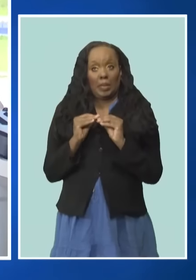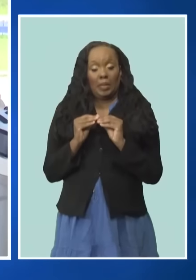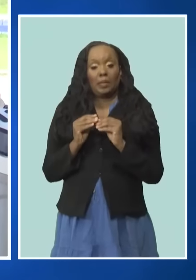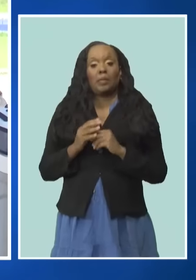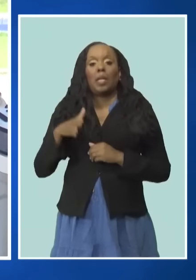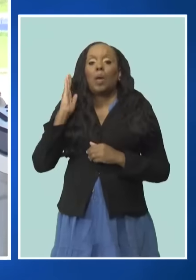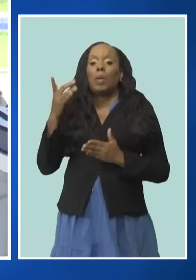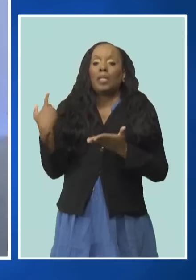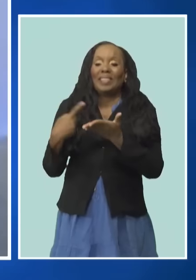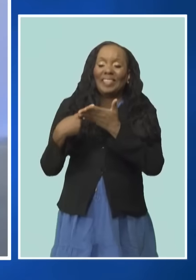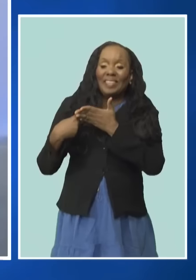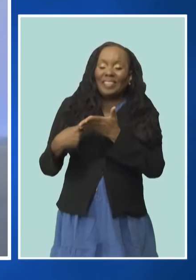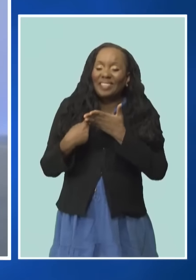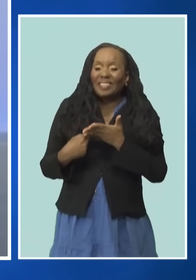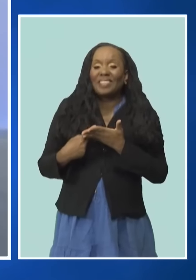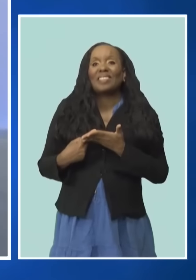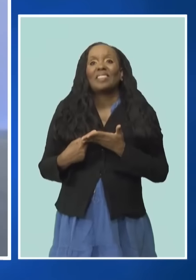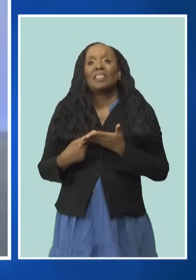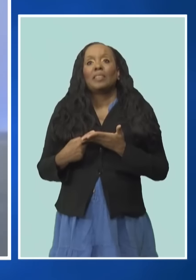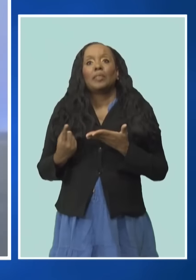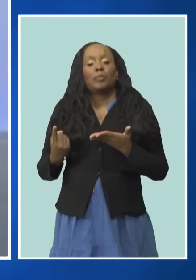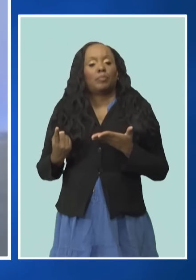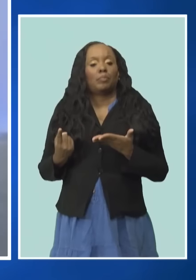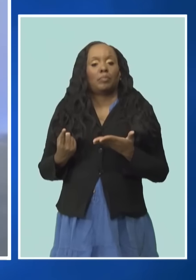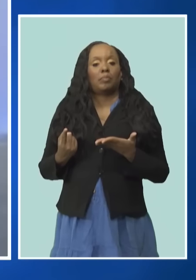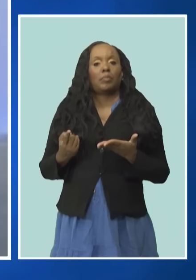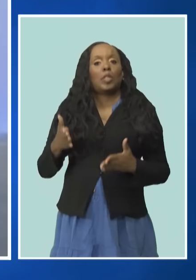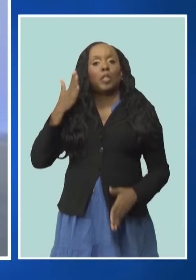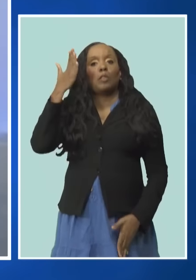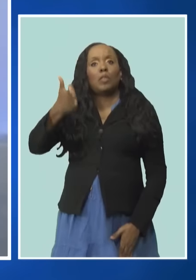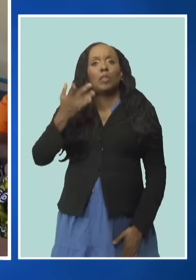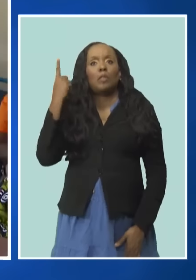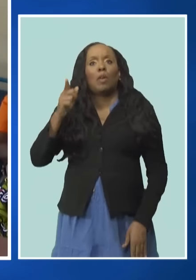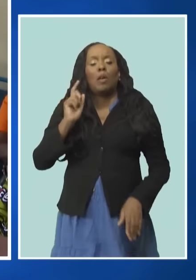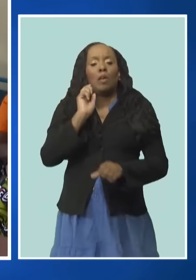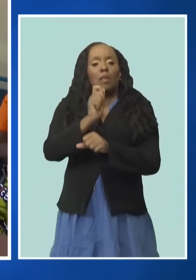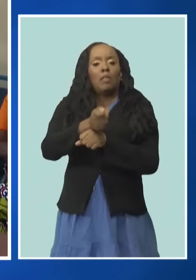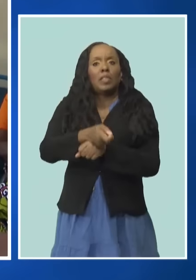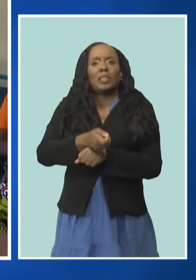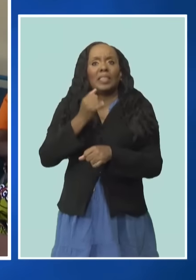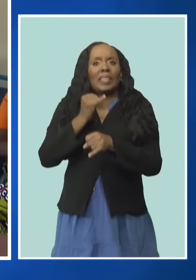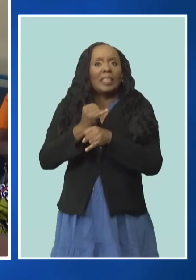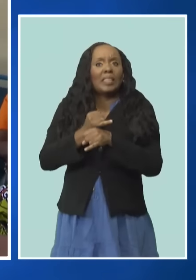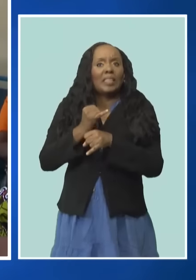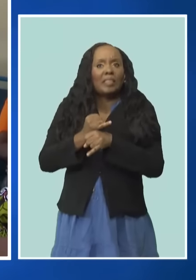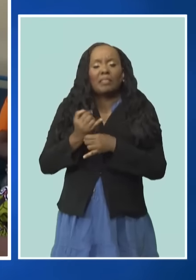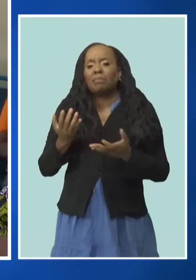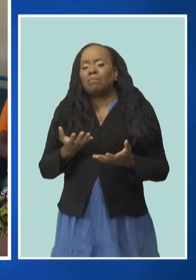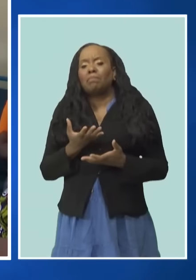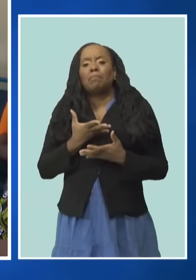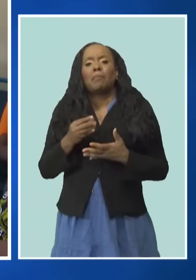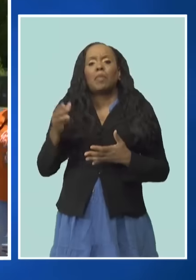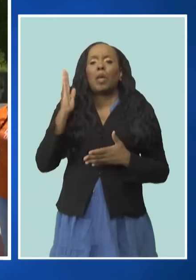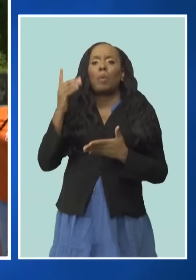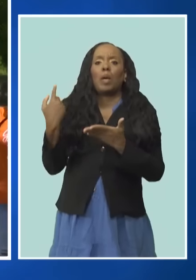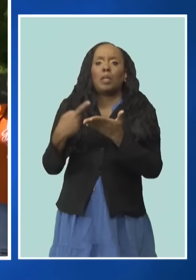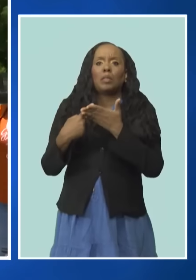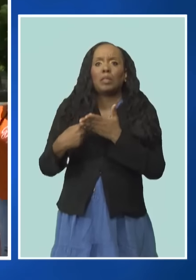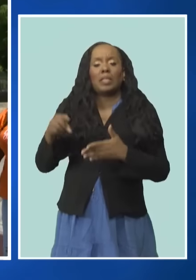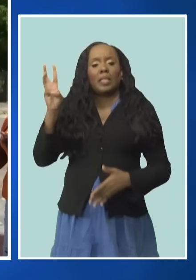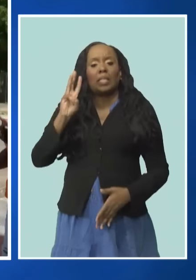a few panelists the future of the fishing industry and the climate